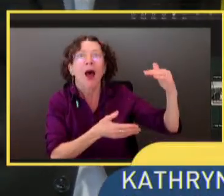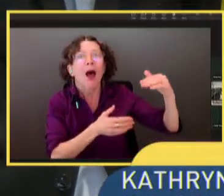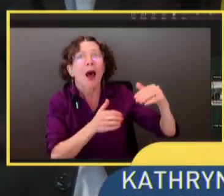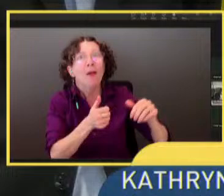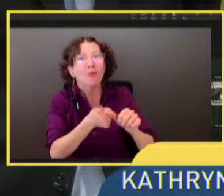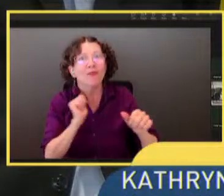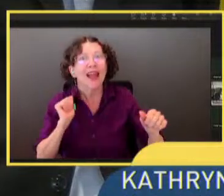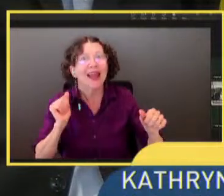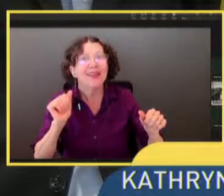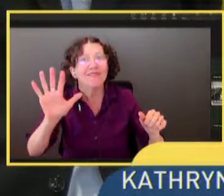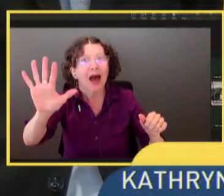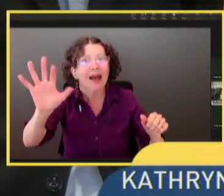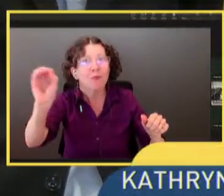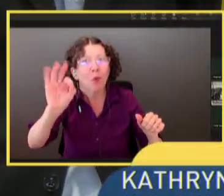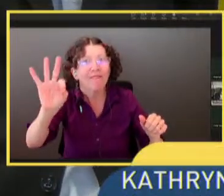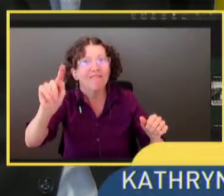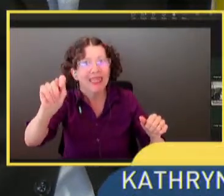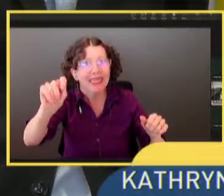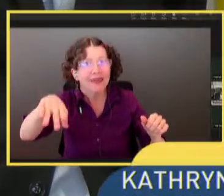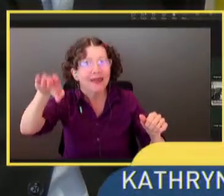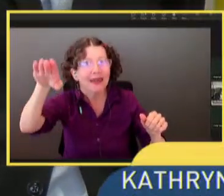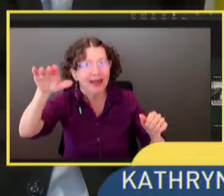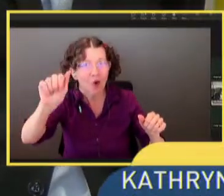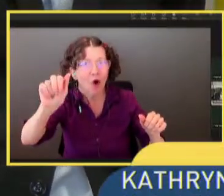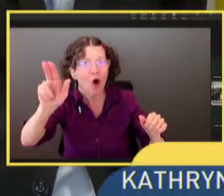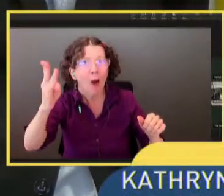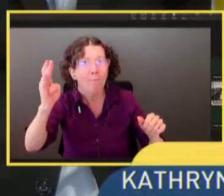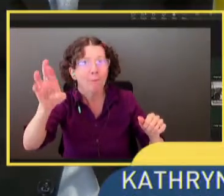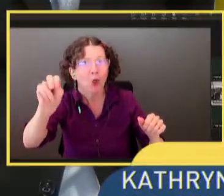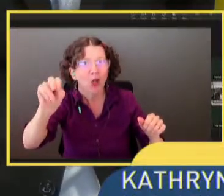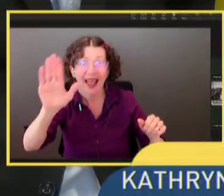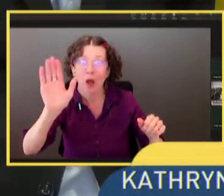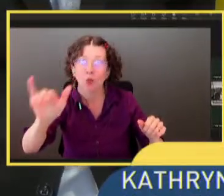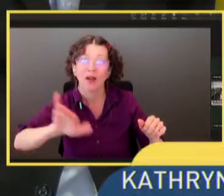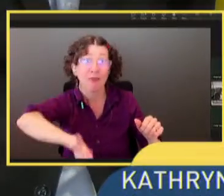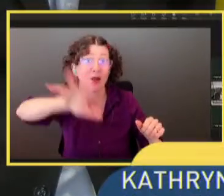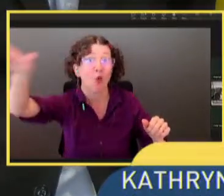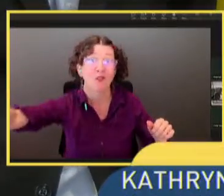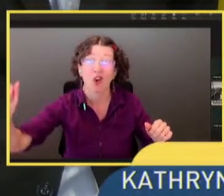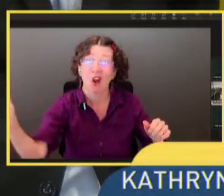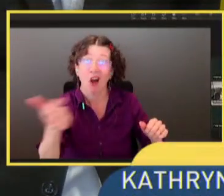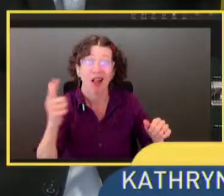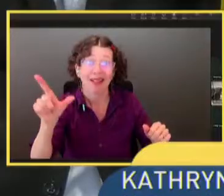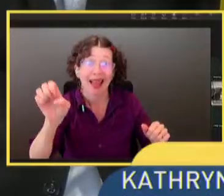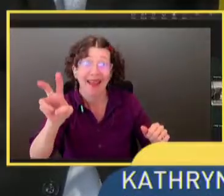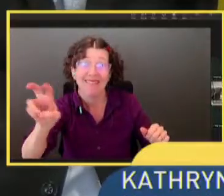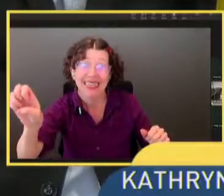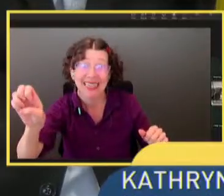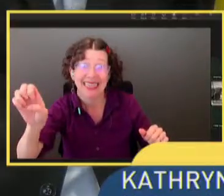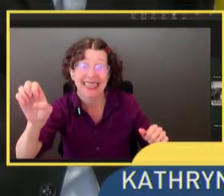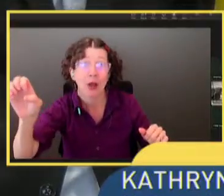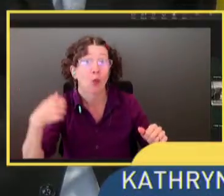event, storing a record amount of water behind Howard A. Hansen Dam, for example,